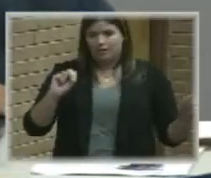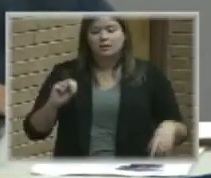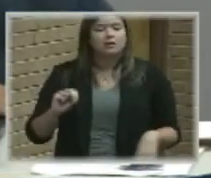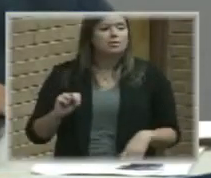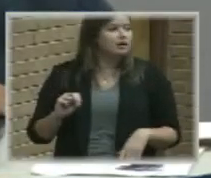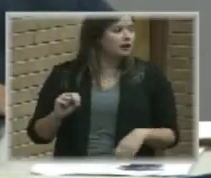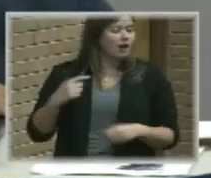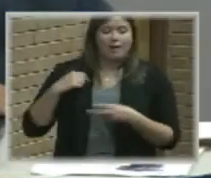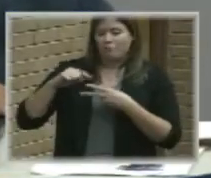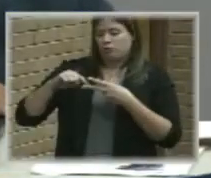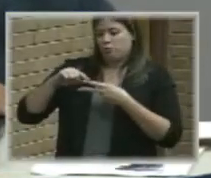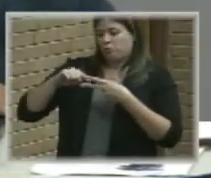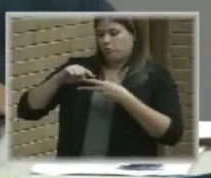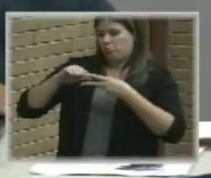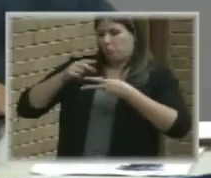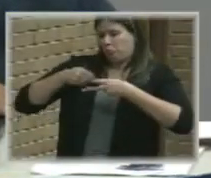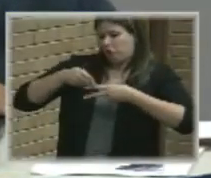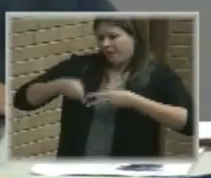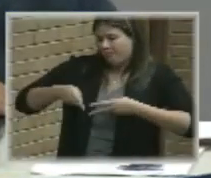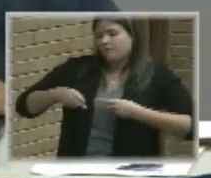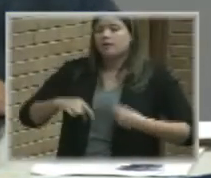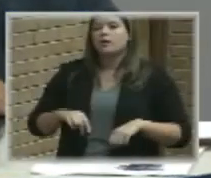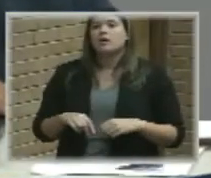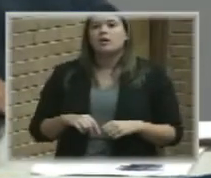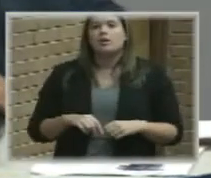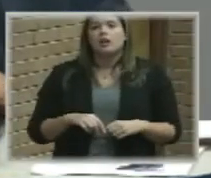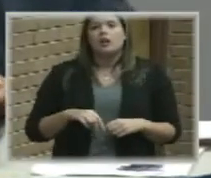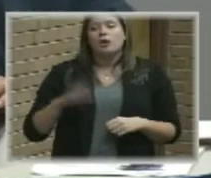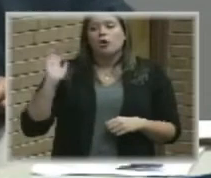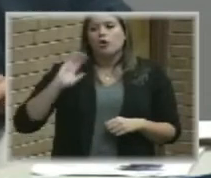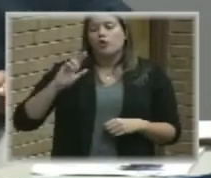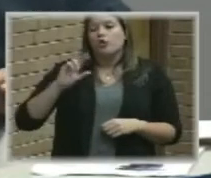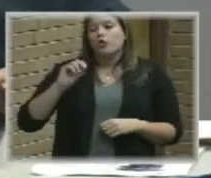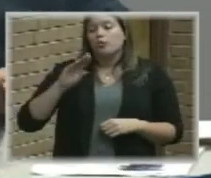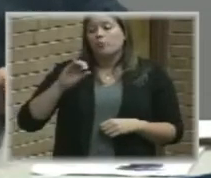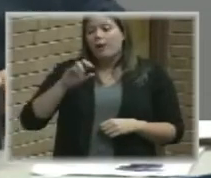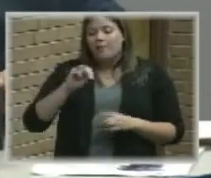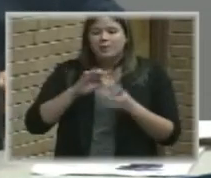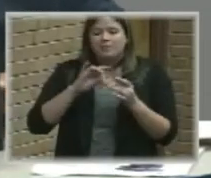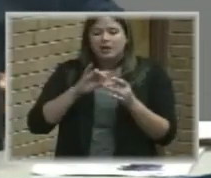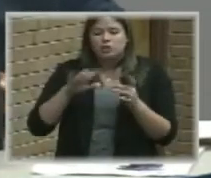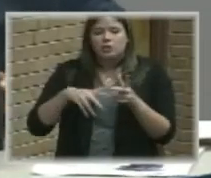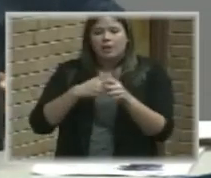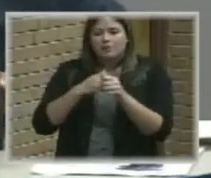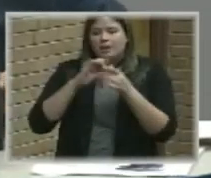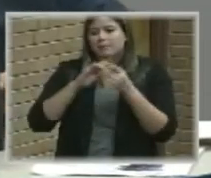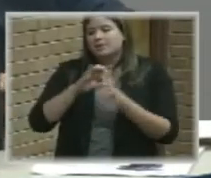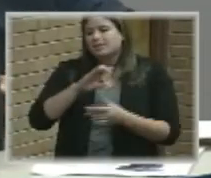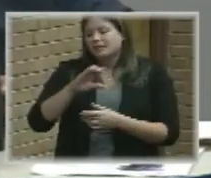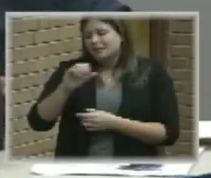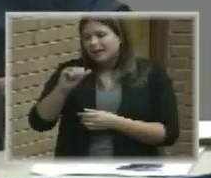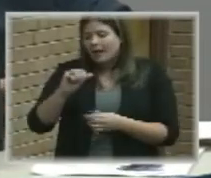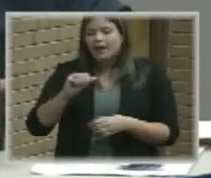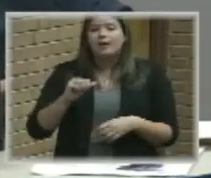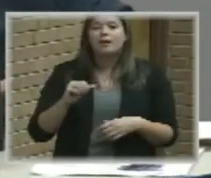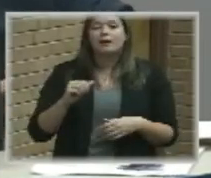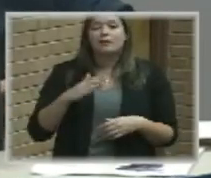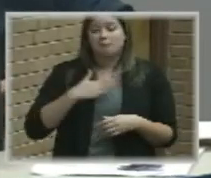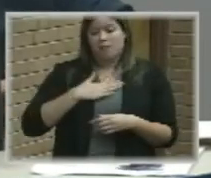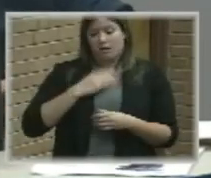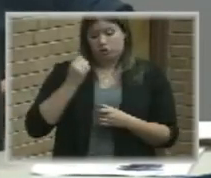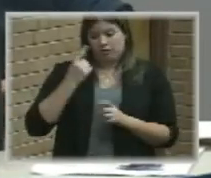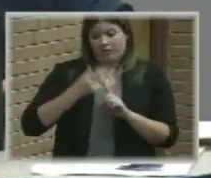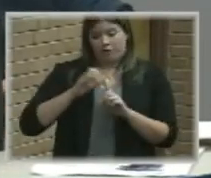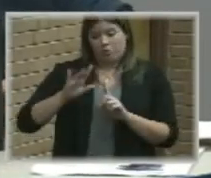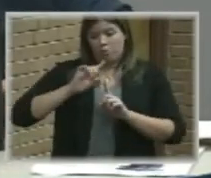fairly brief matters. Earlier, Robin was talking about an update on the CCA, and I understand from your report you're